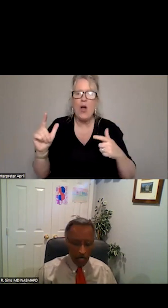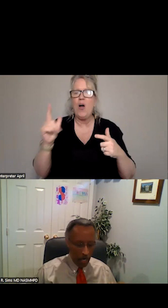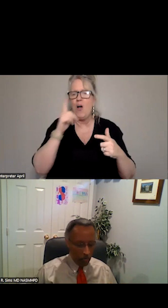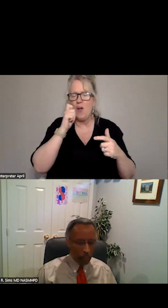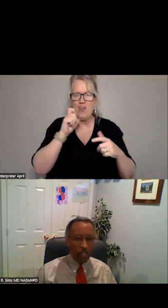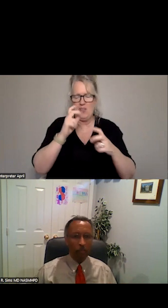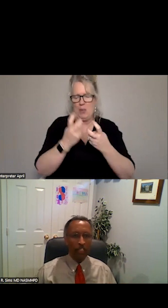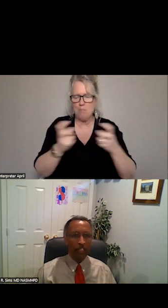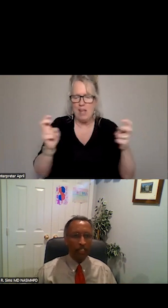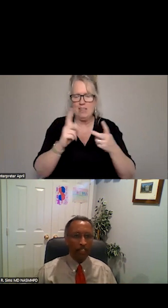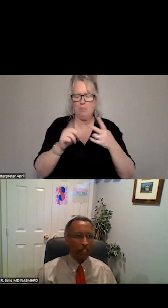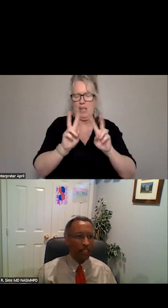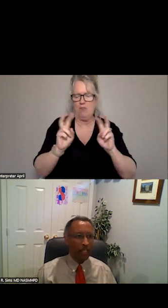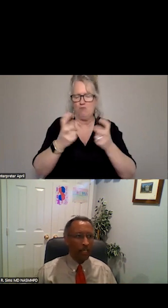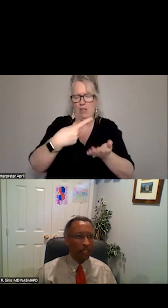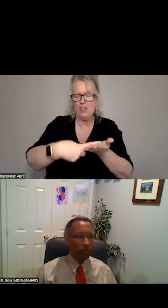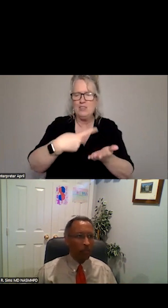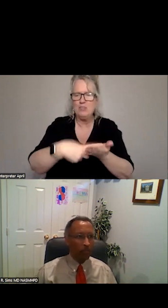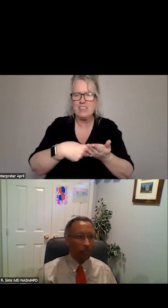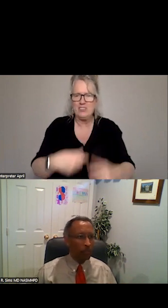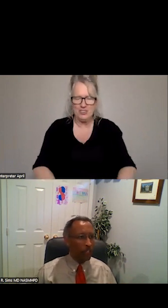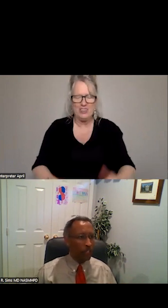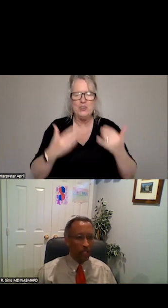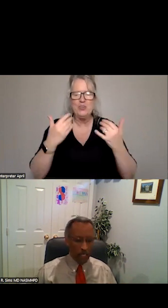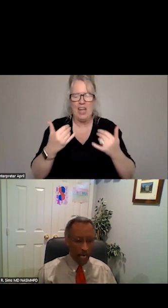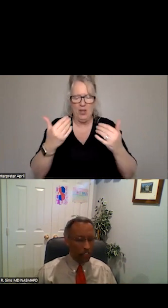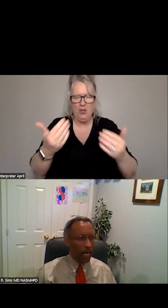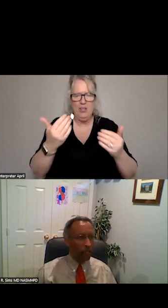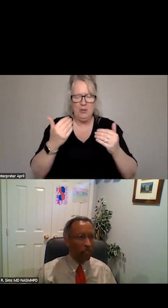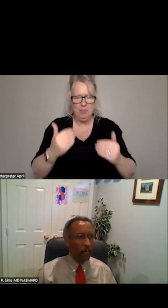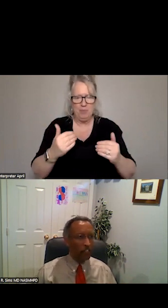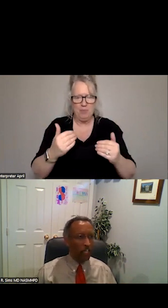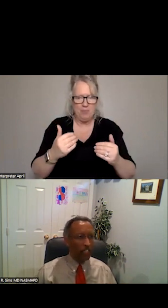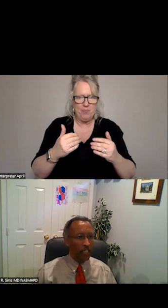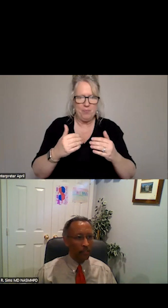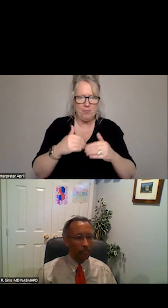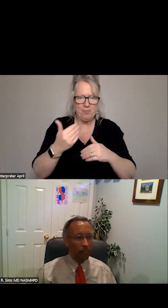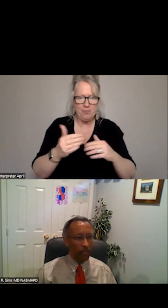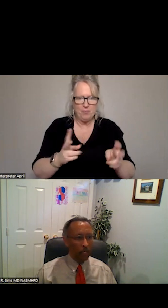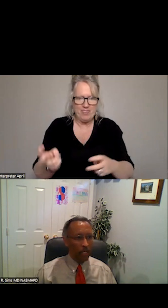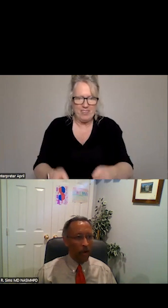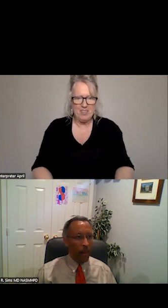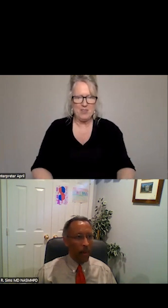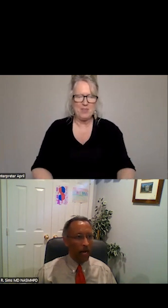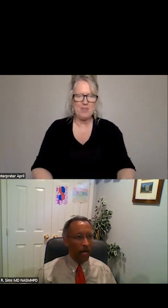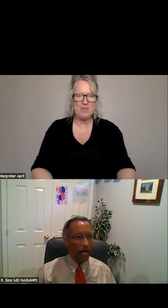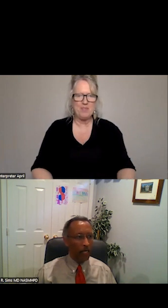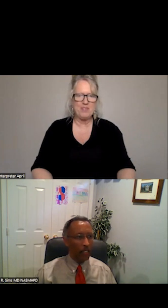our roundtable discussants. Let's move to the next item on our agenda.